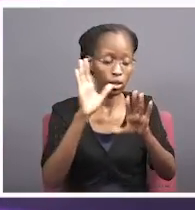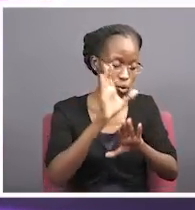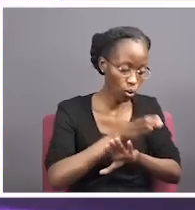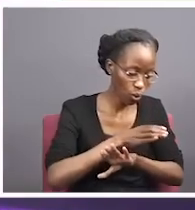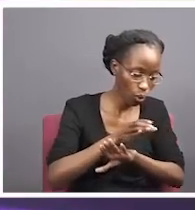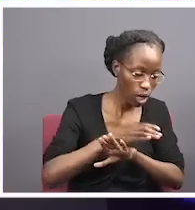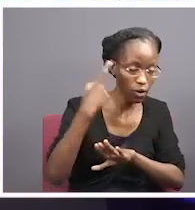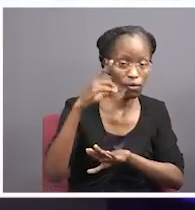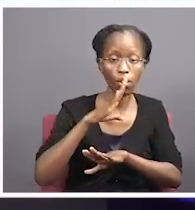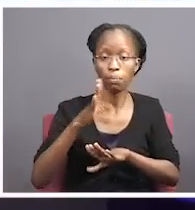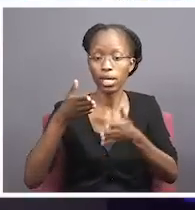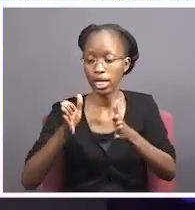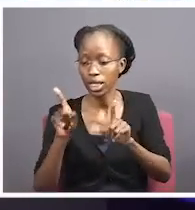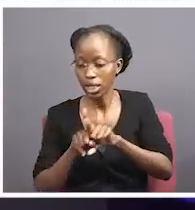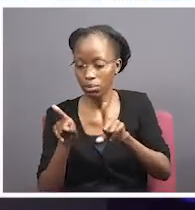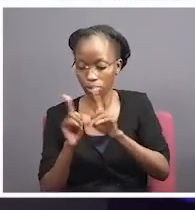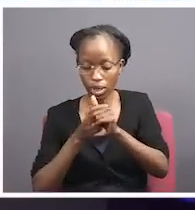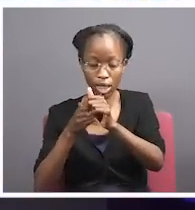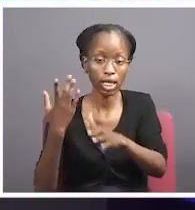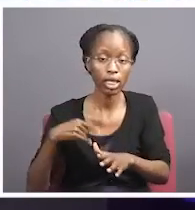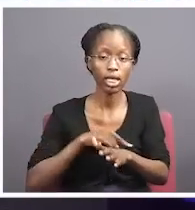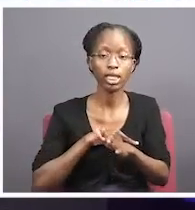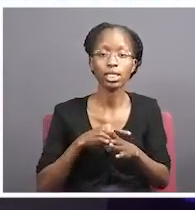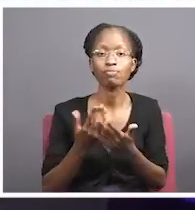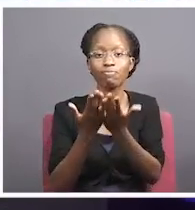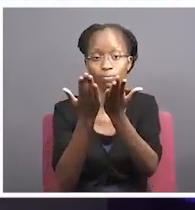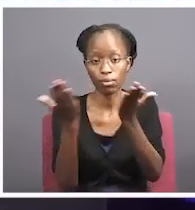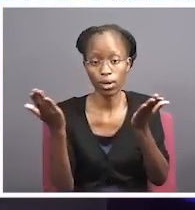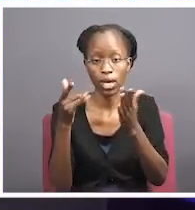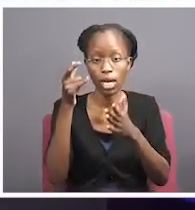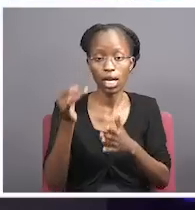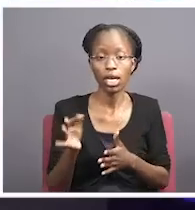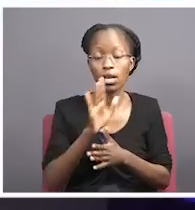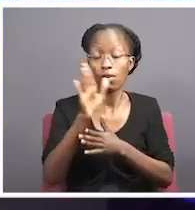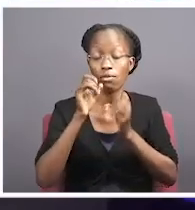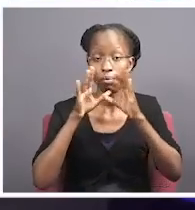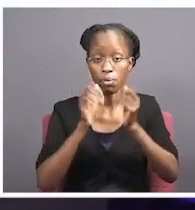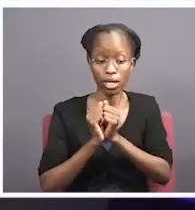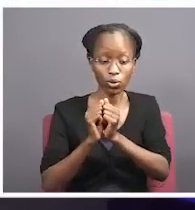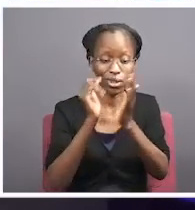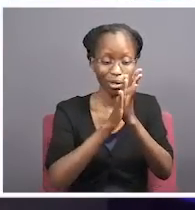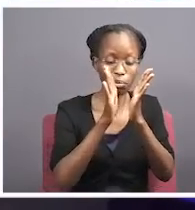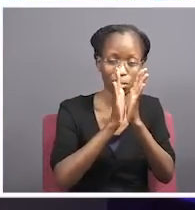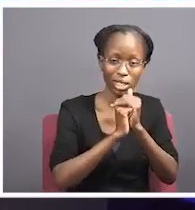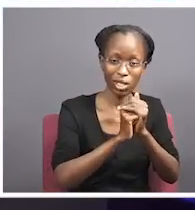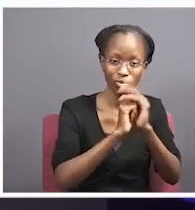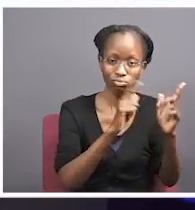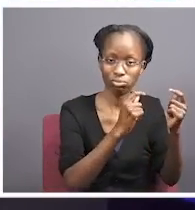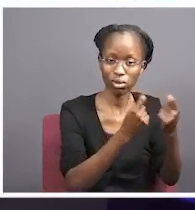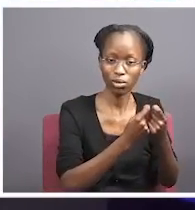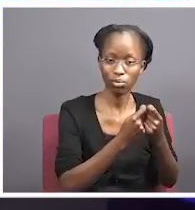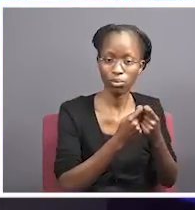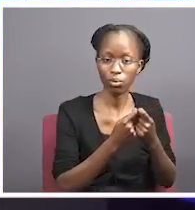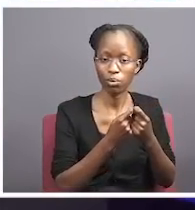much, wonderful worship team, for being here and ministering to us. Dear brothers and sisters, if you were blessed by